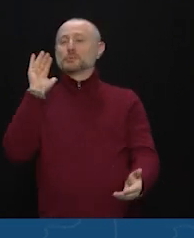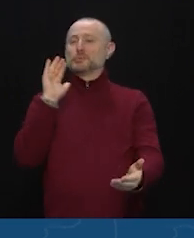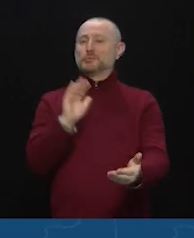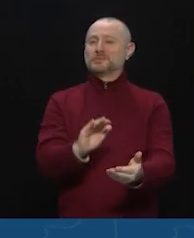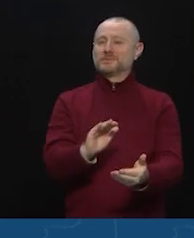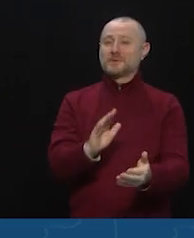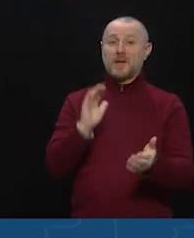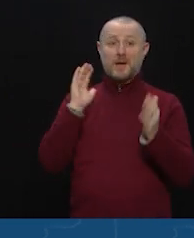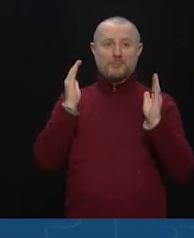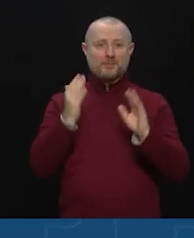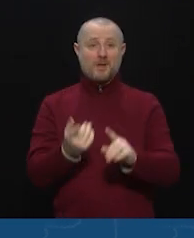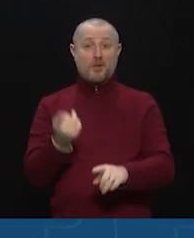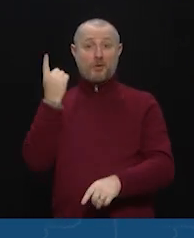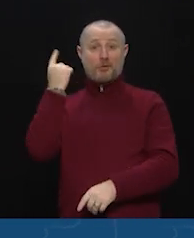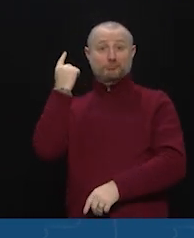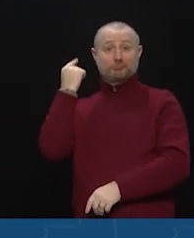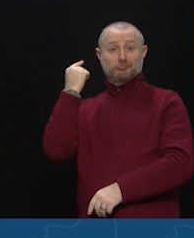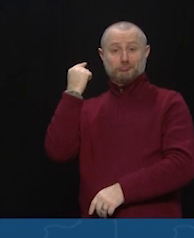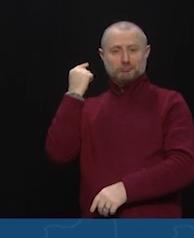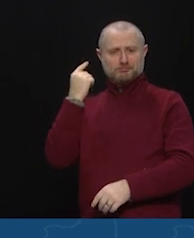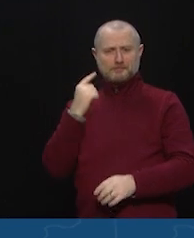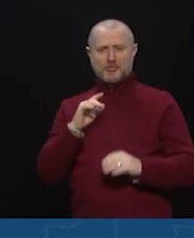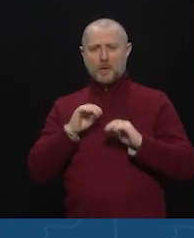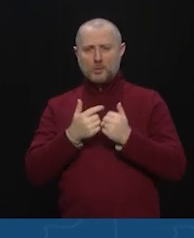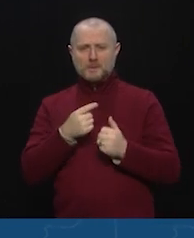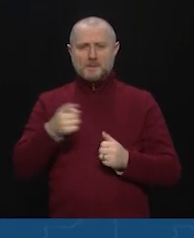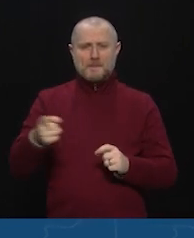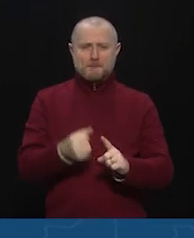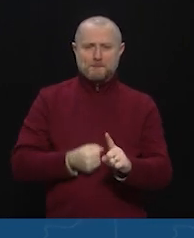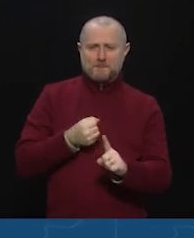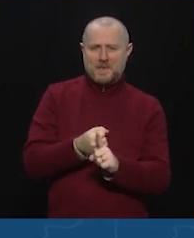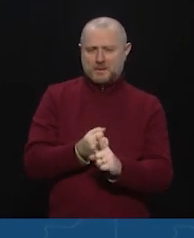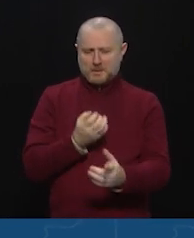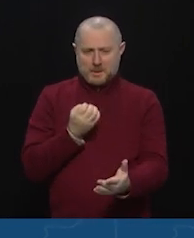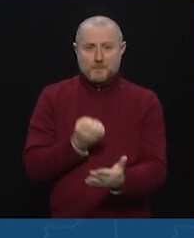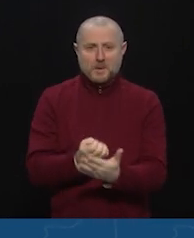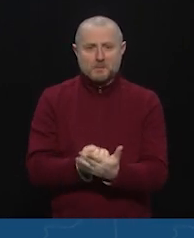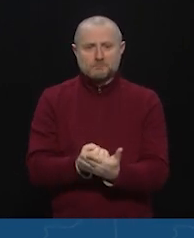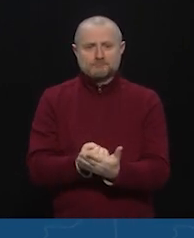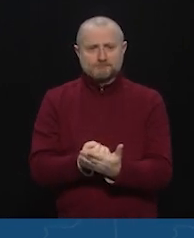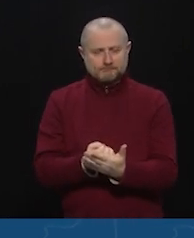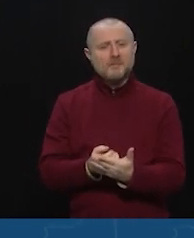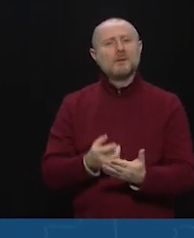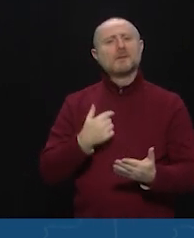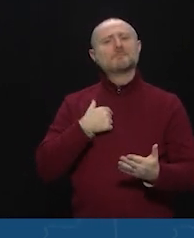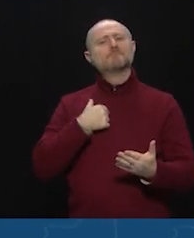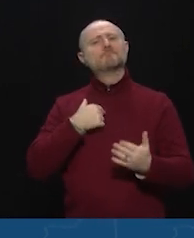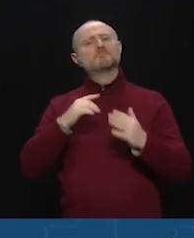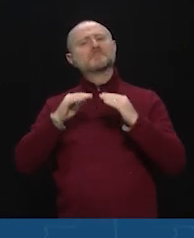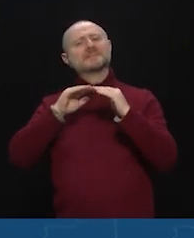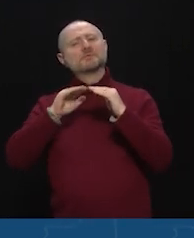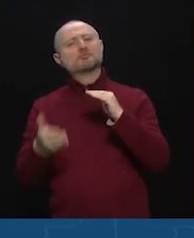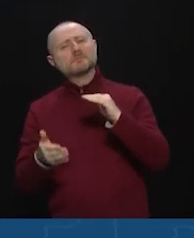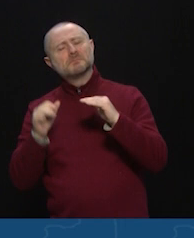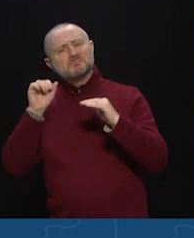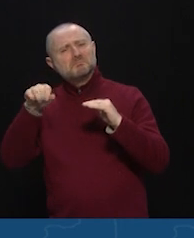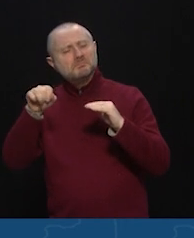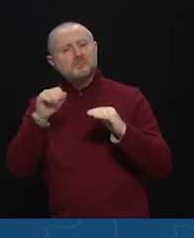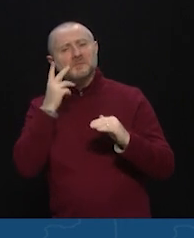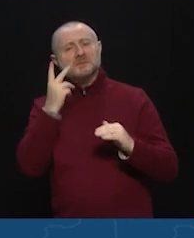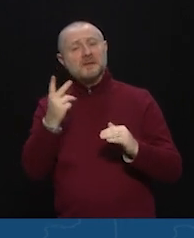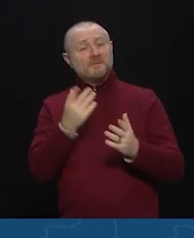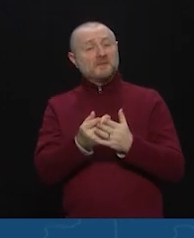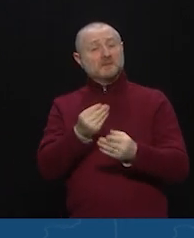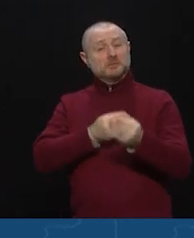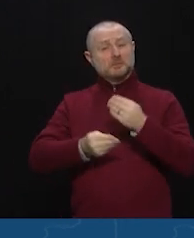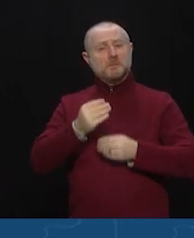were, and their impact on economic activity is significantly decreased. On the funding side, billions of dollars in